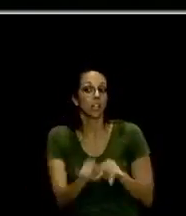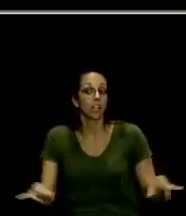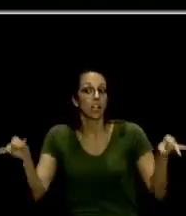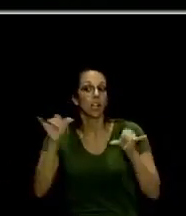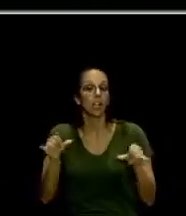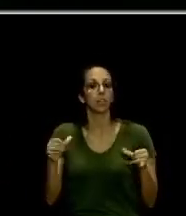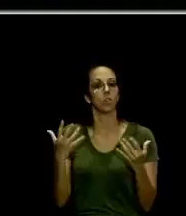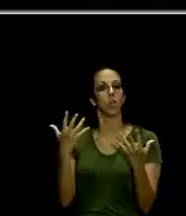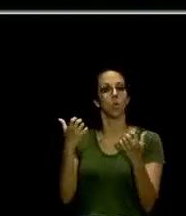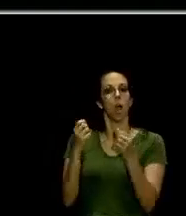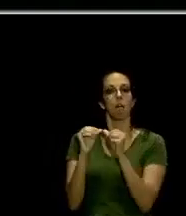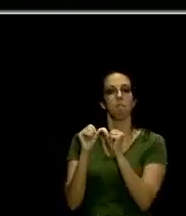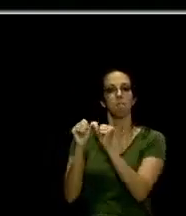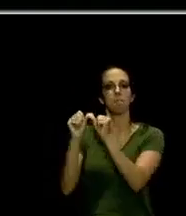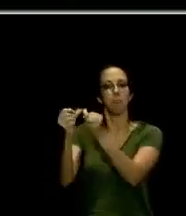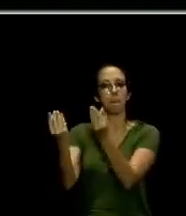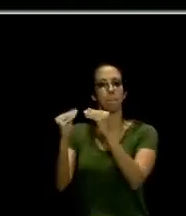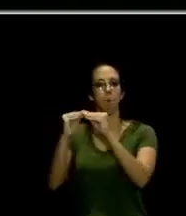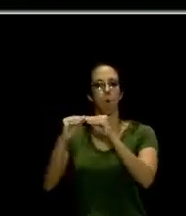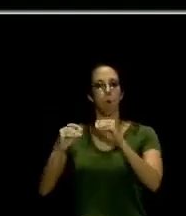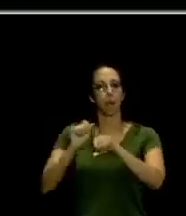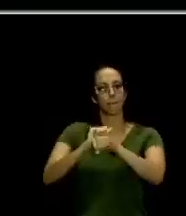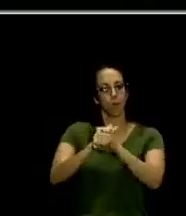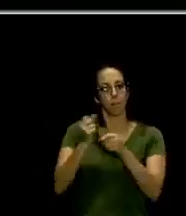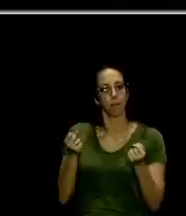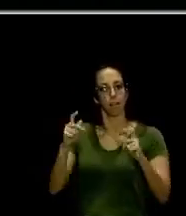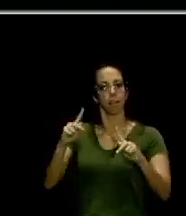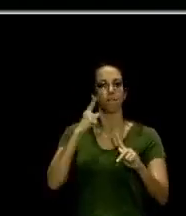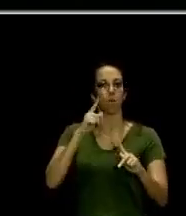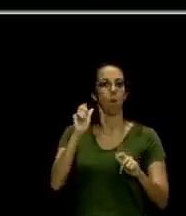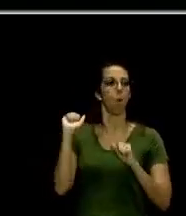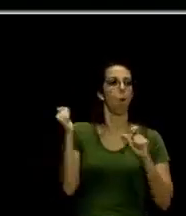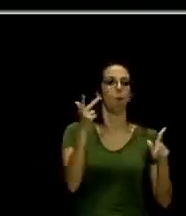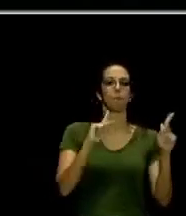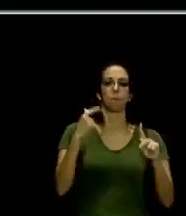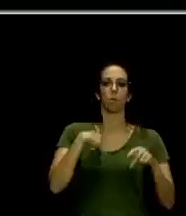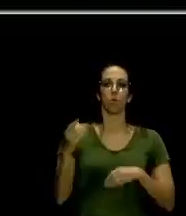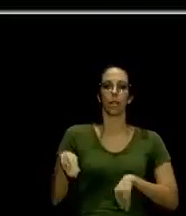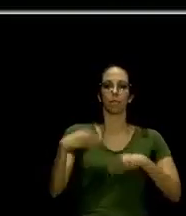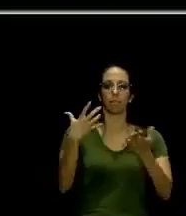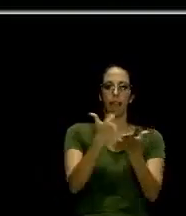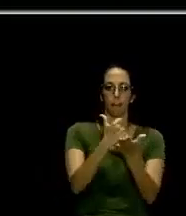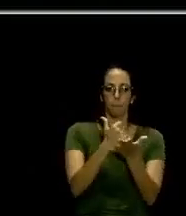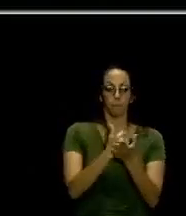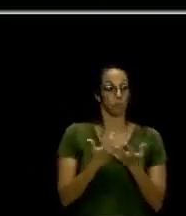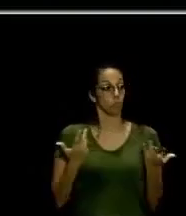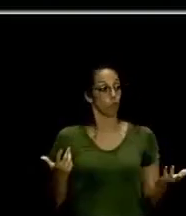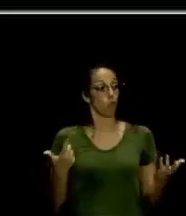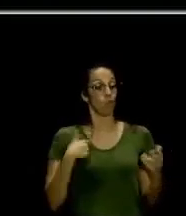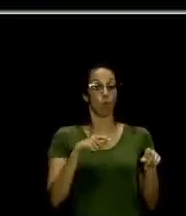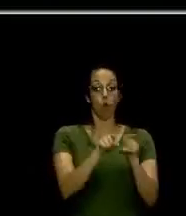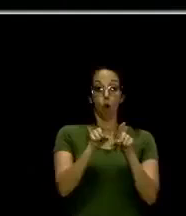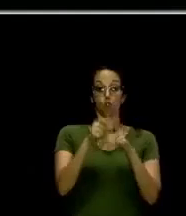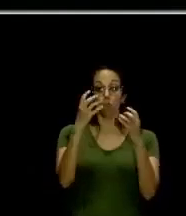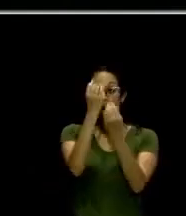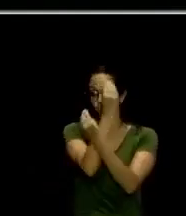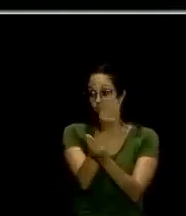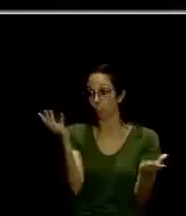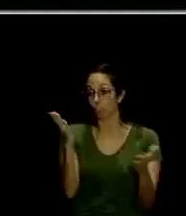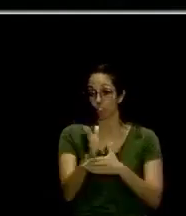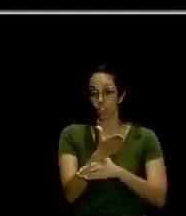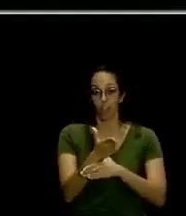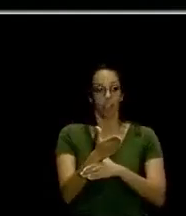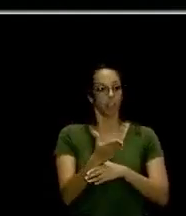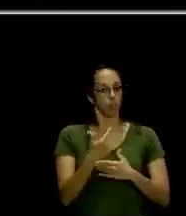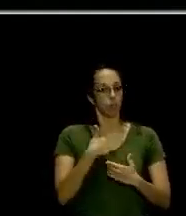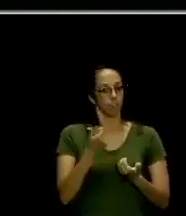to bolster employment opportunities for the people that we serve. And so, we are thrilled to also share efforts that are